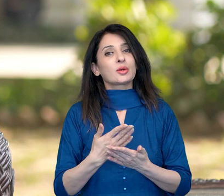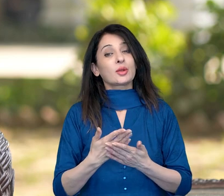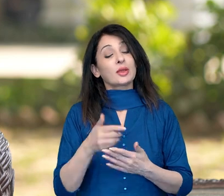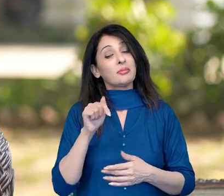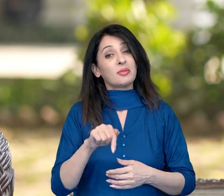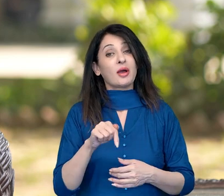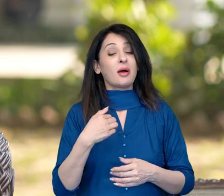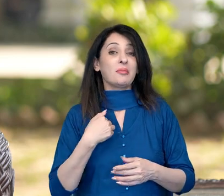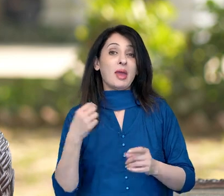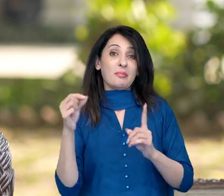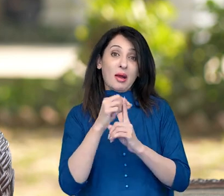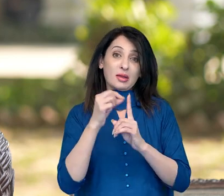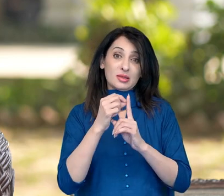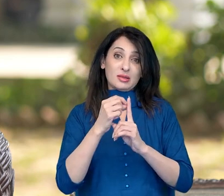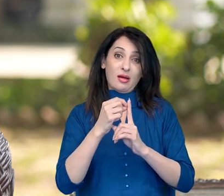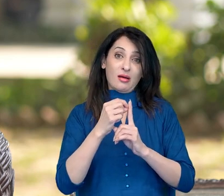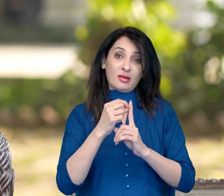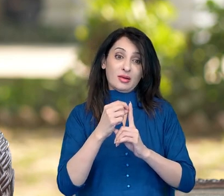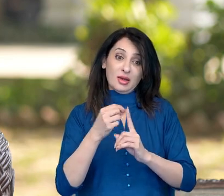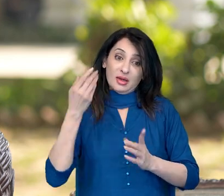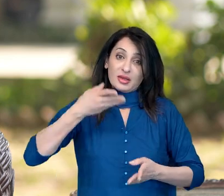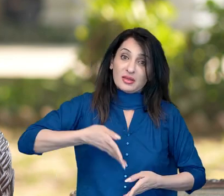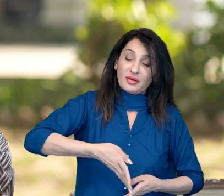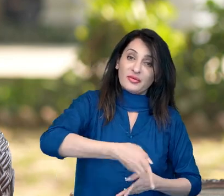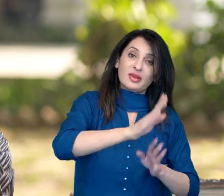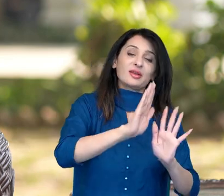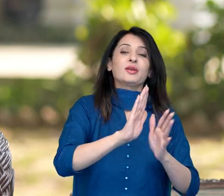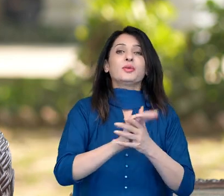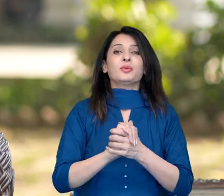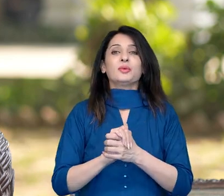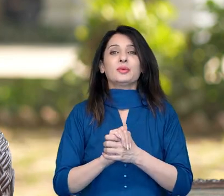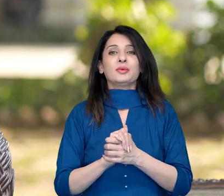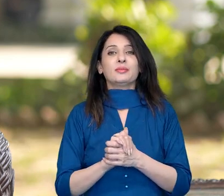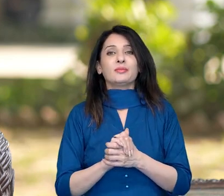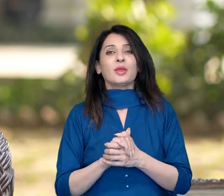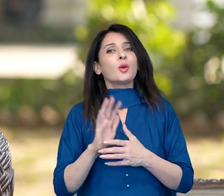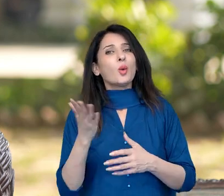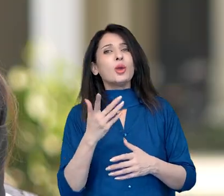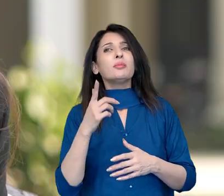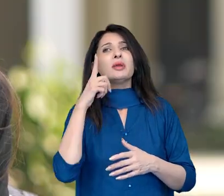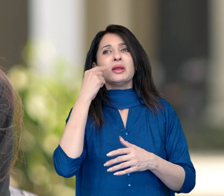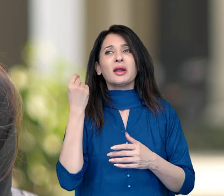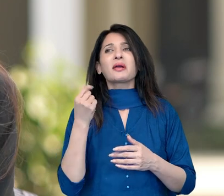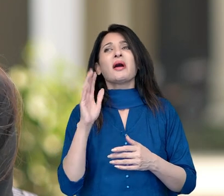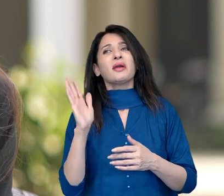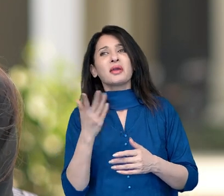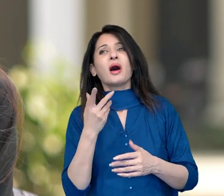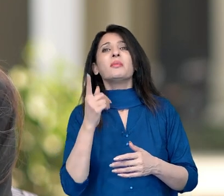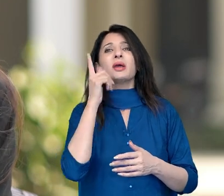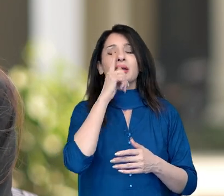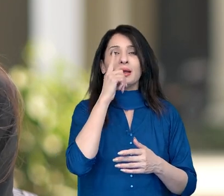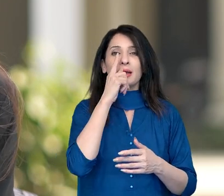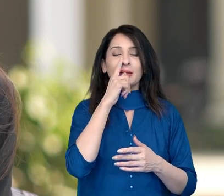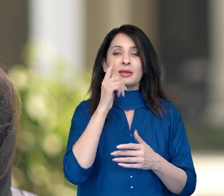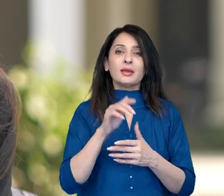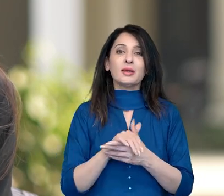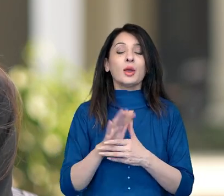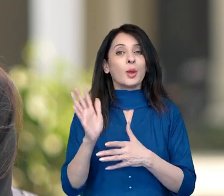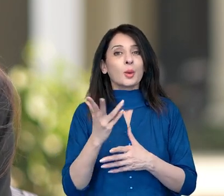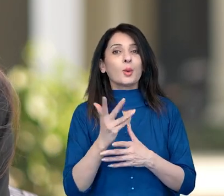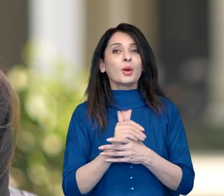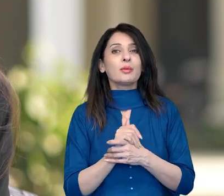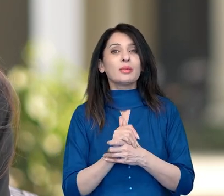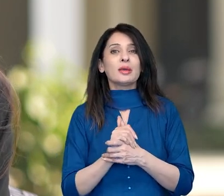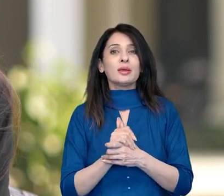so grateful that I got this chance to represent my country, Pakistan, at such a huge platform. To any boy or any girl out